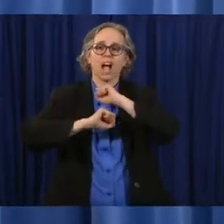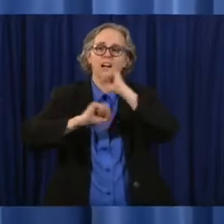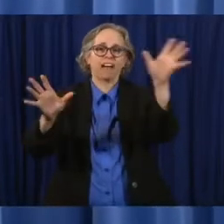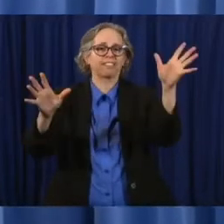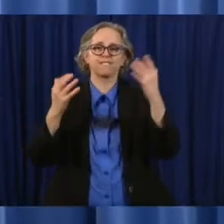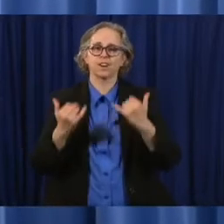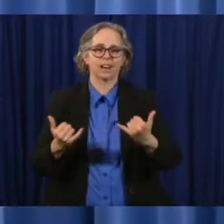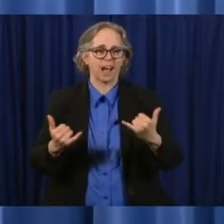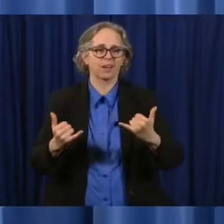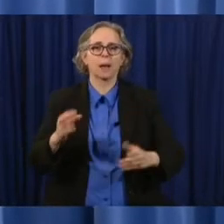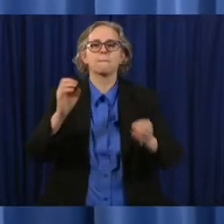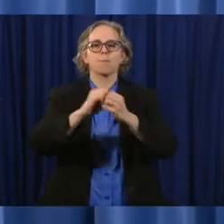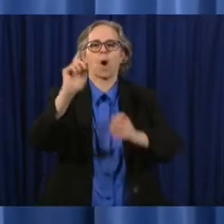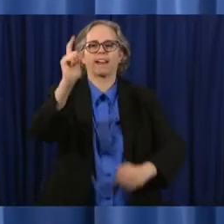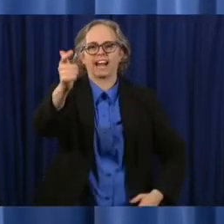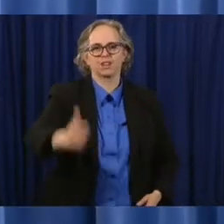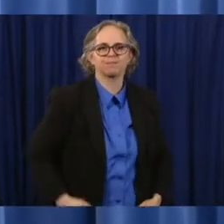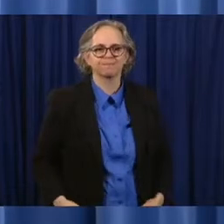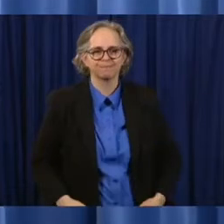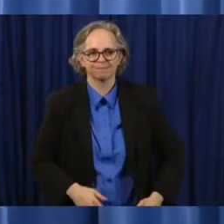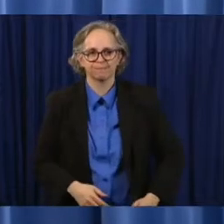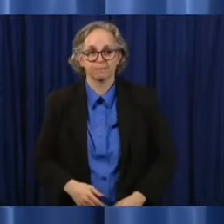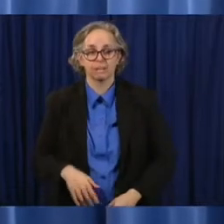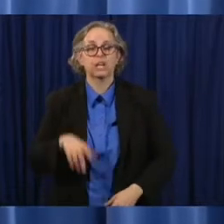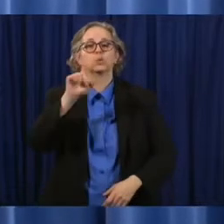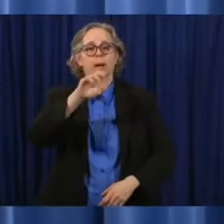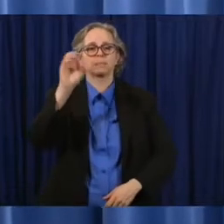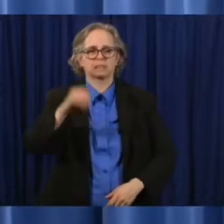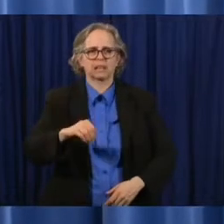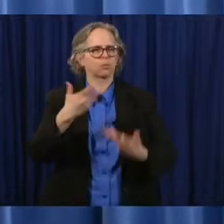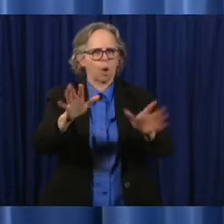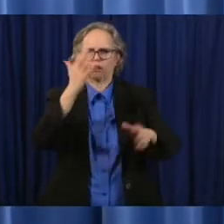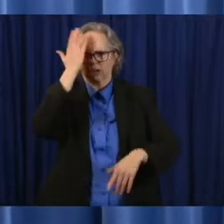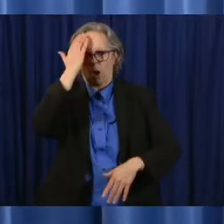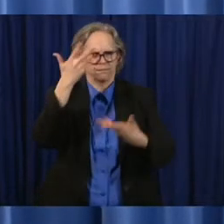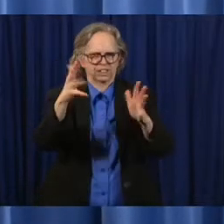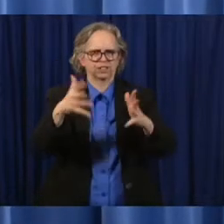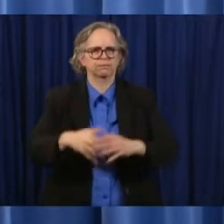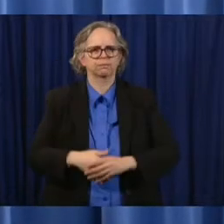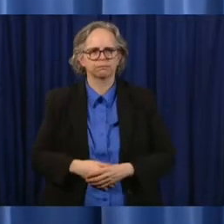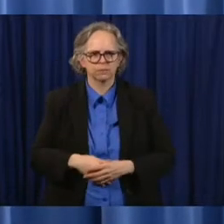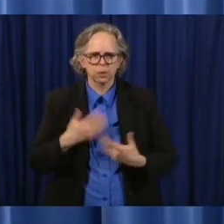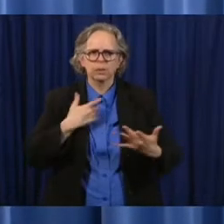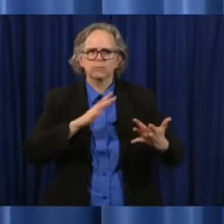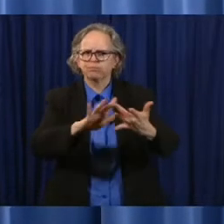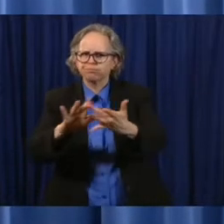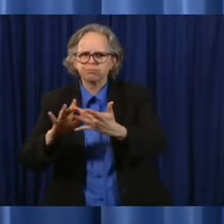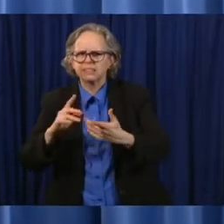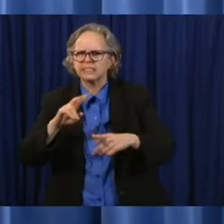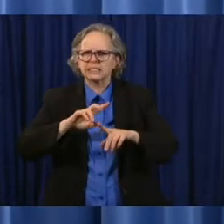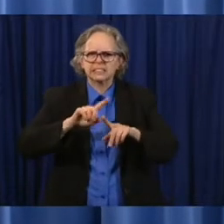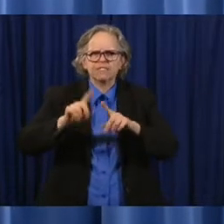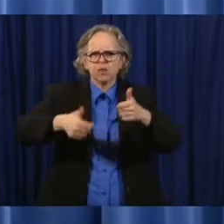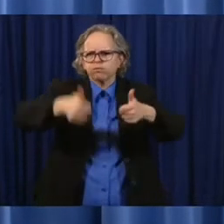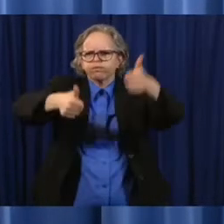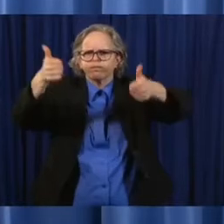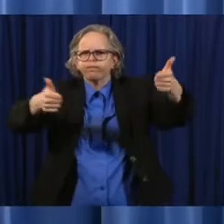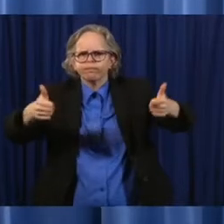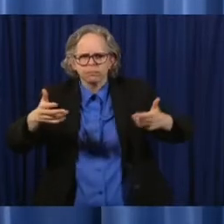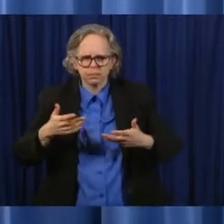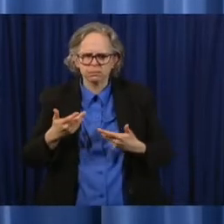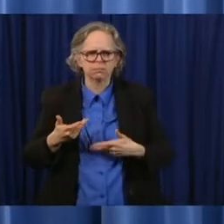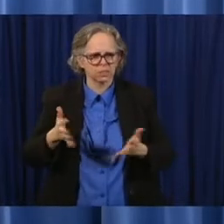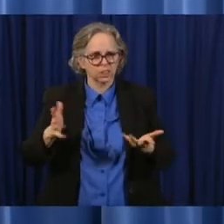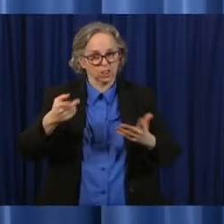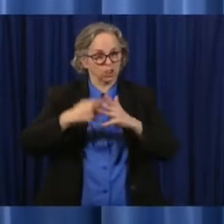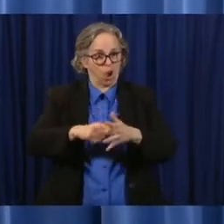More later, but the 20%, and we've made it very clear to our directors, they need to start whacking away at this.